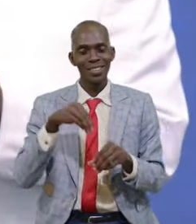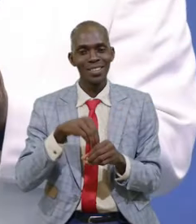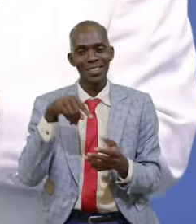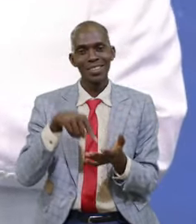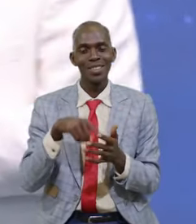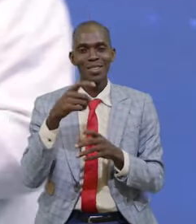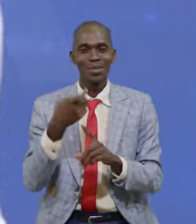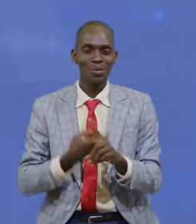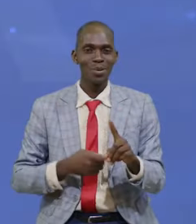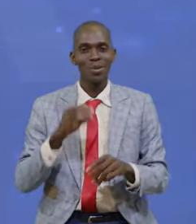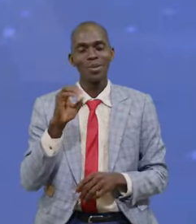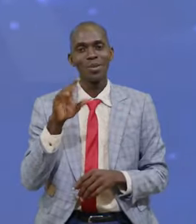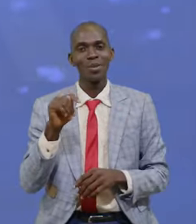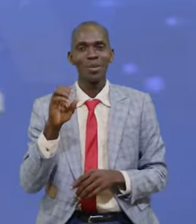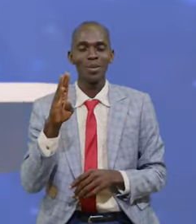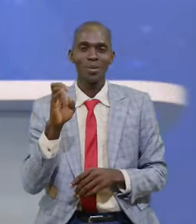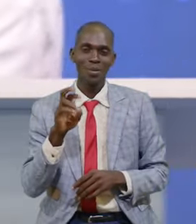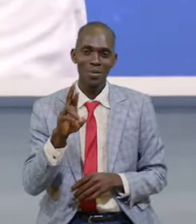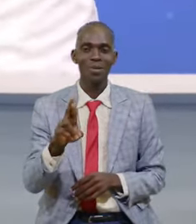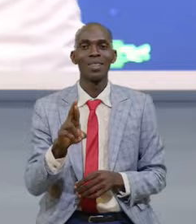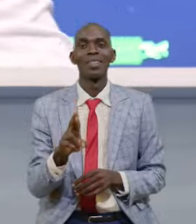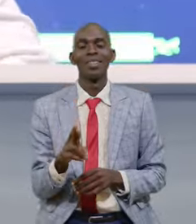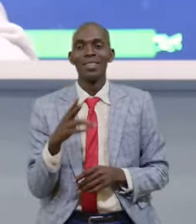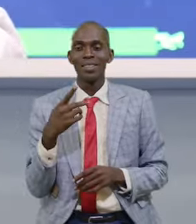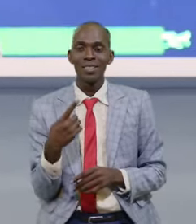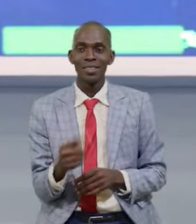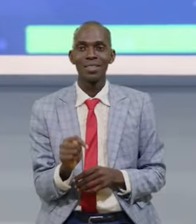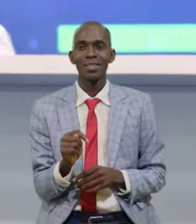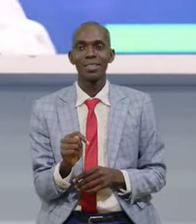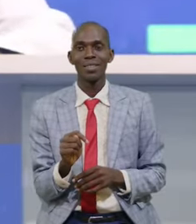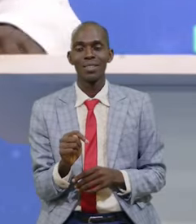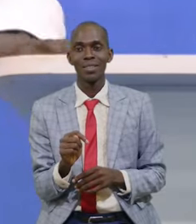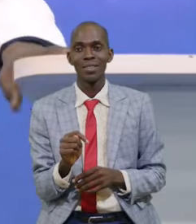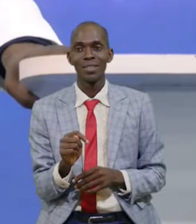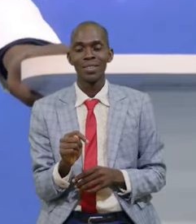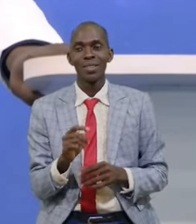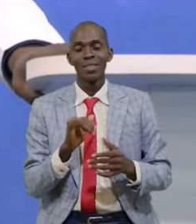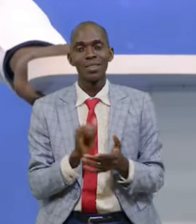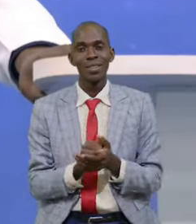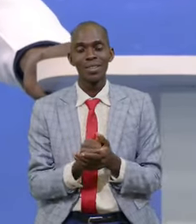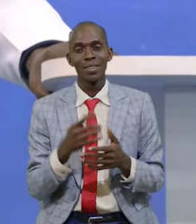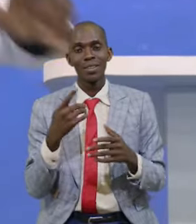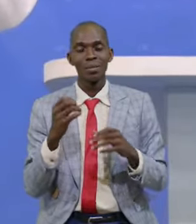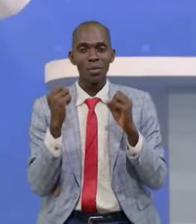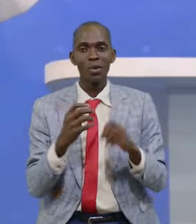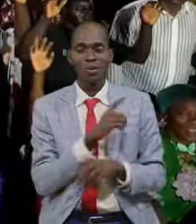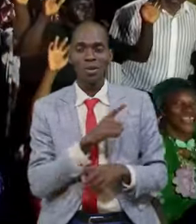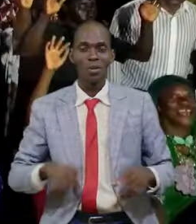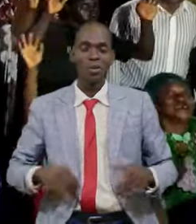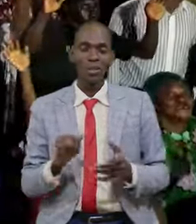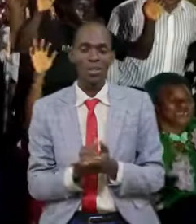this day, the power of the Lord that liberates will liberate you.